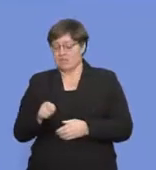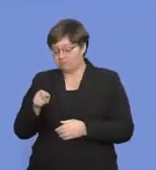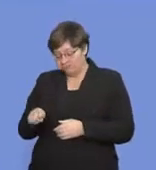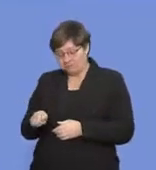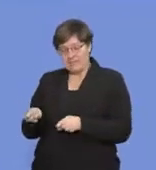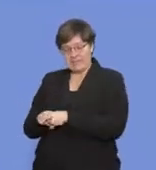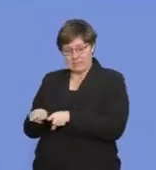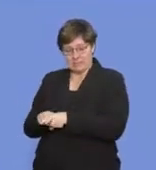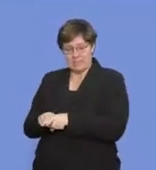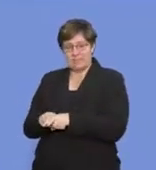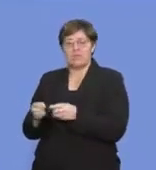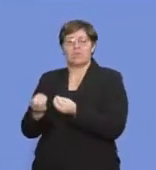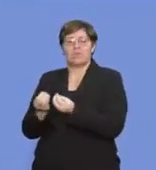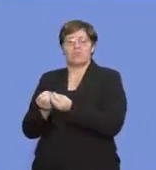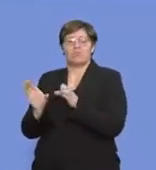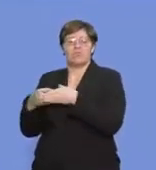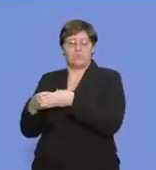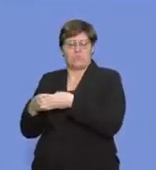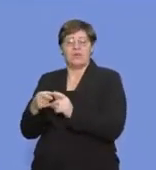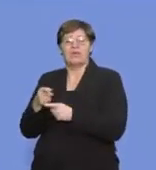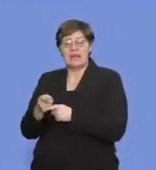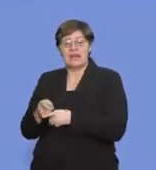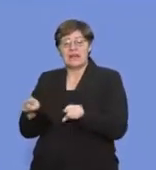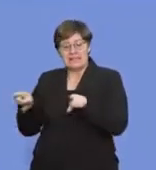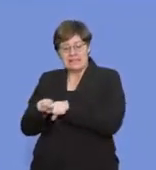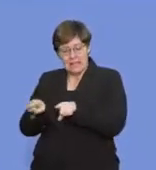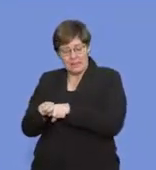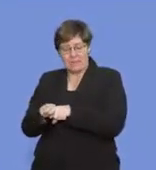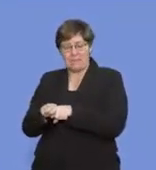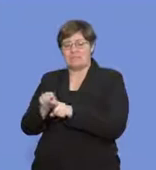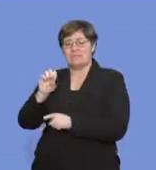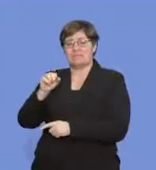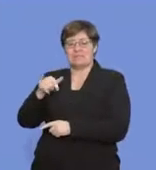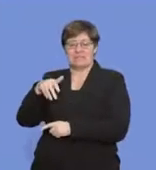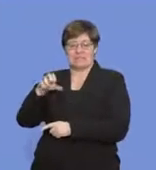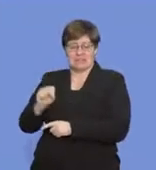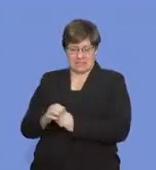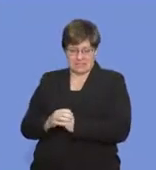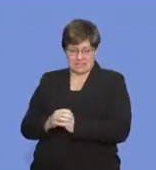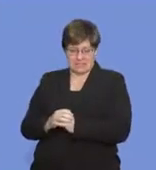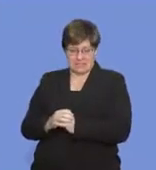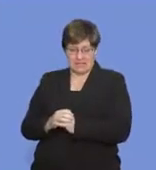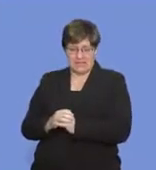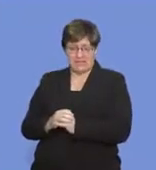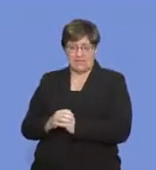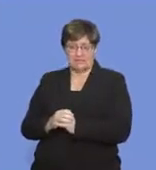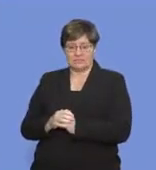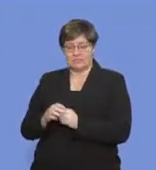organisms, and usually these organisms are of the same species, and they are found in the